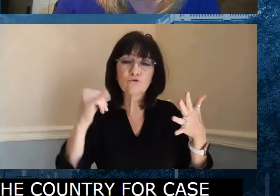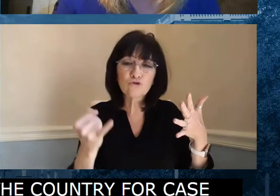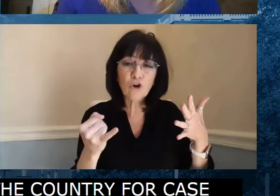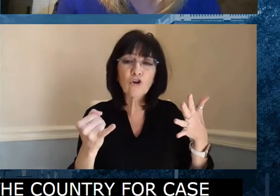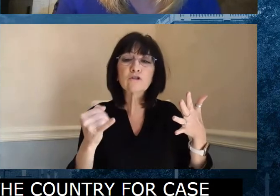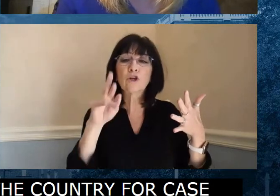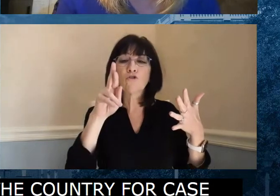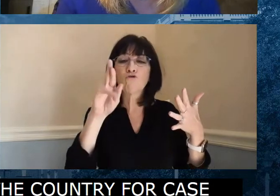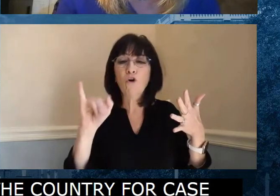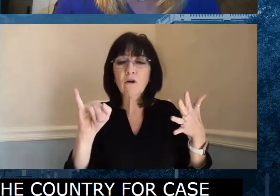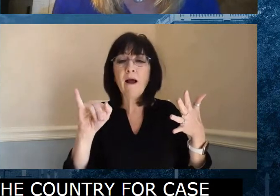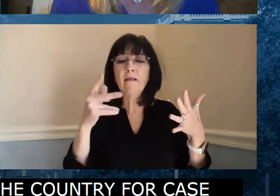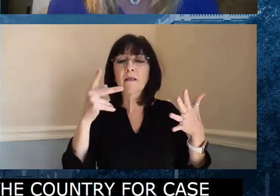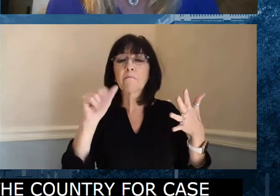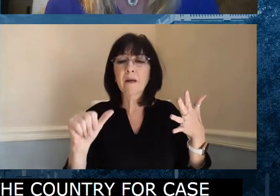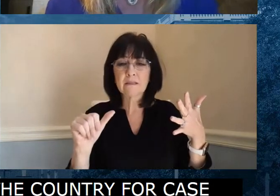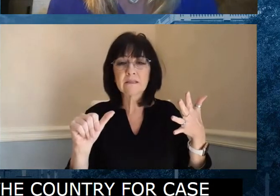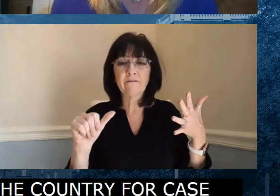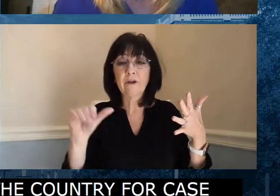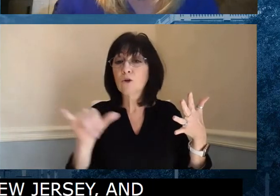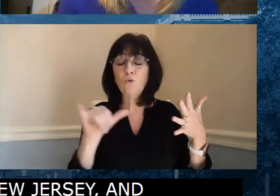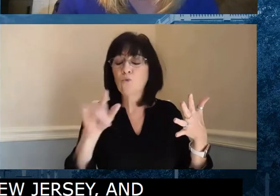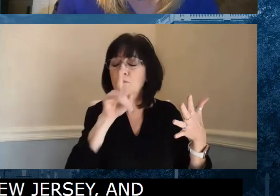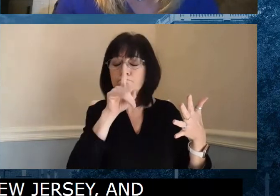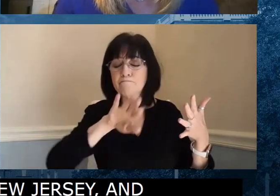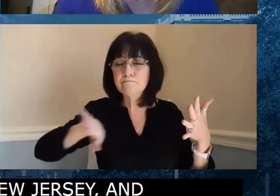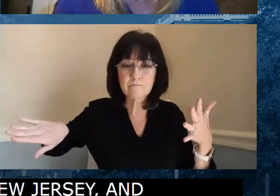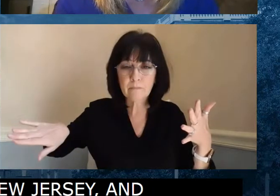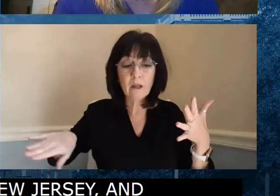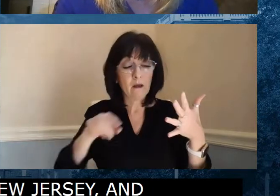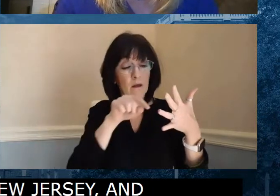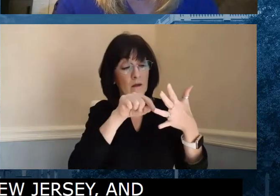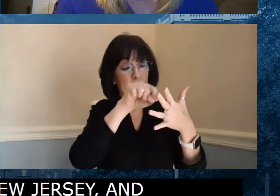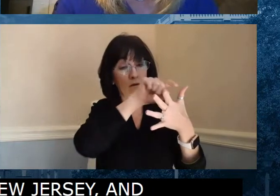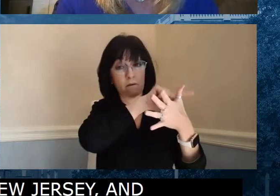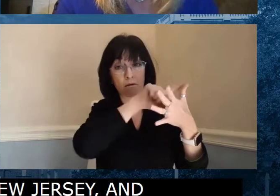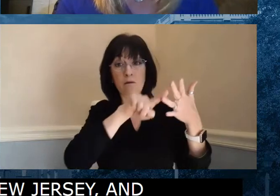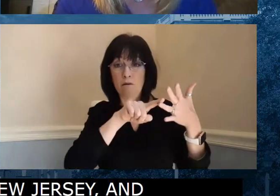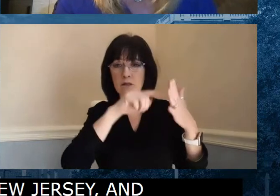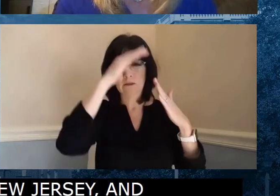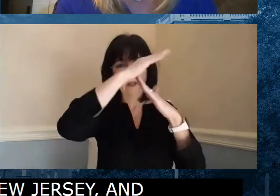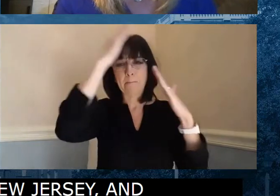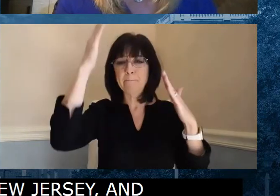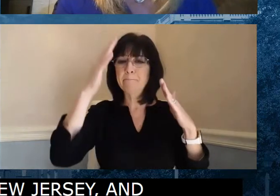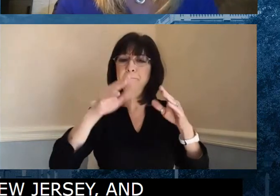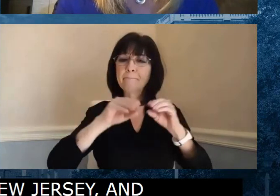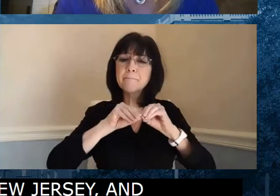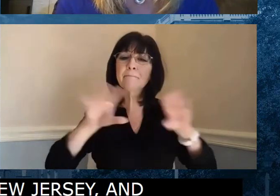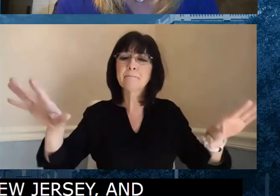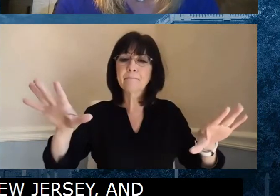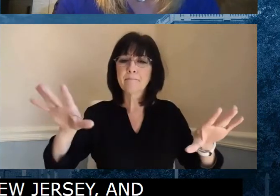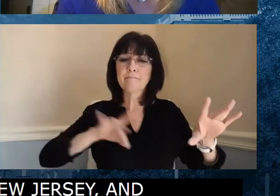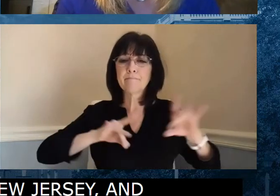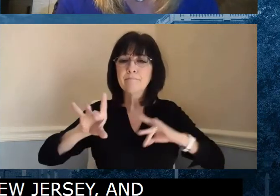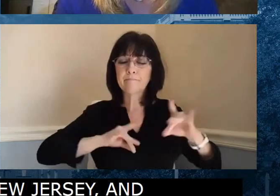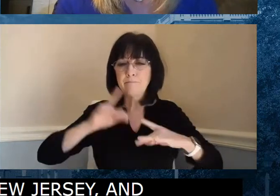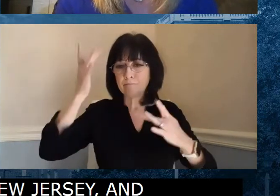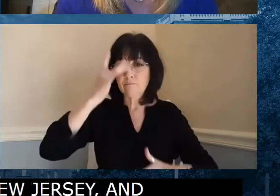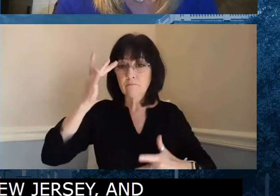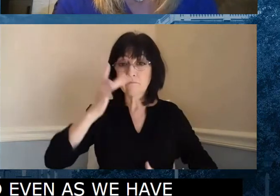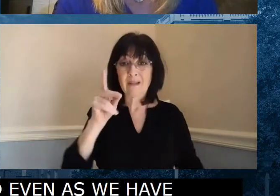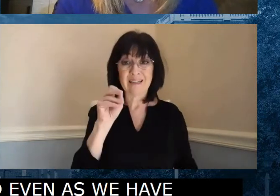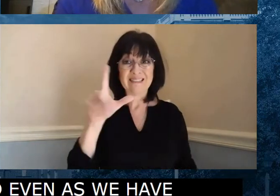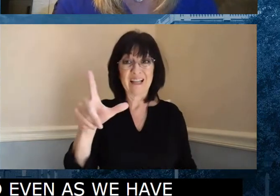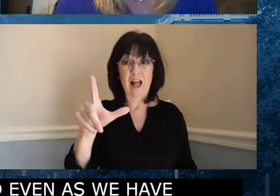These are all signs, even as we have vaccinated many people, that we can't get complacent. The virus